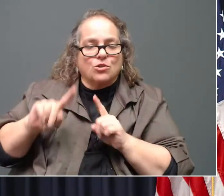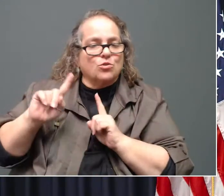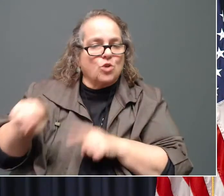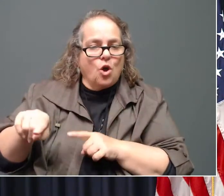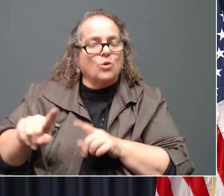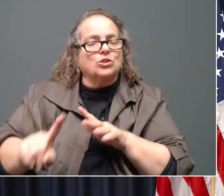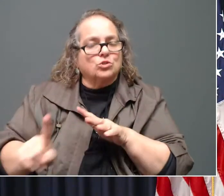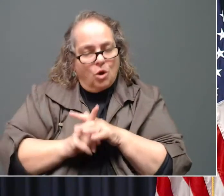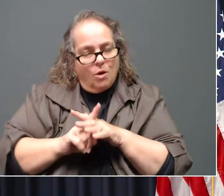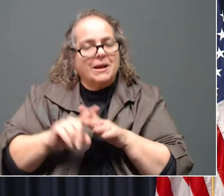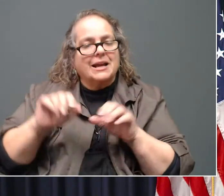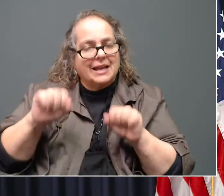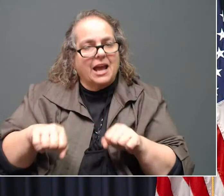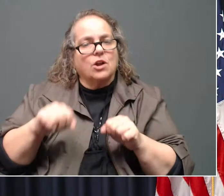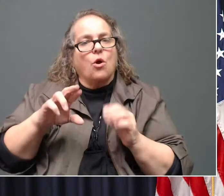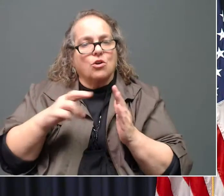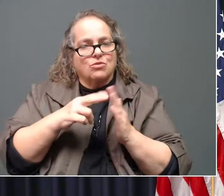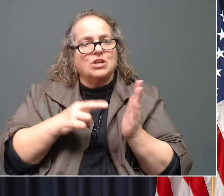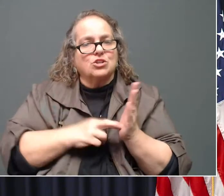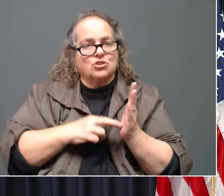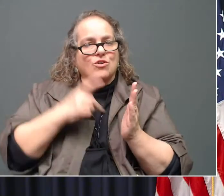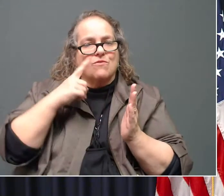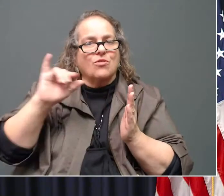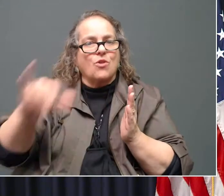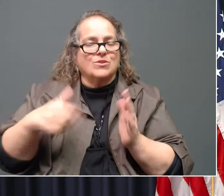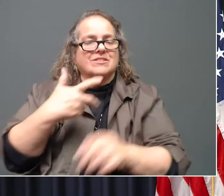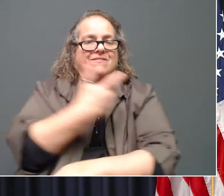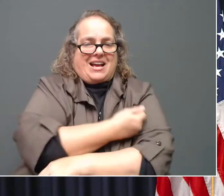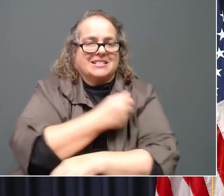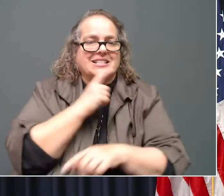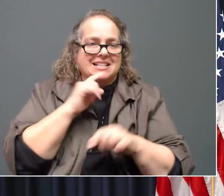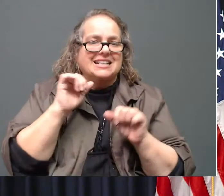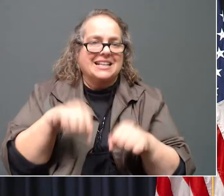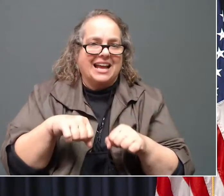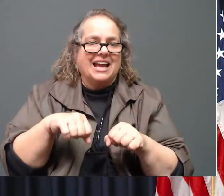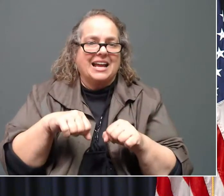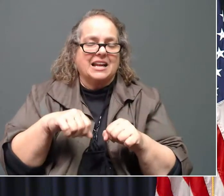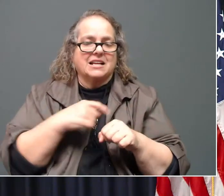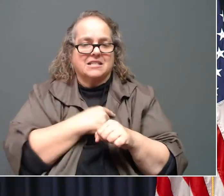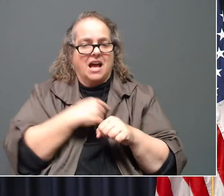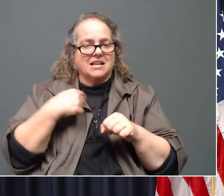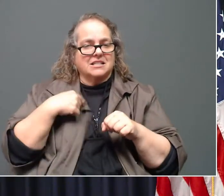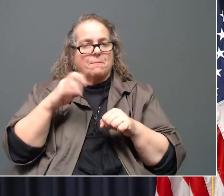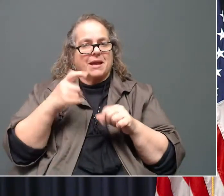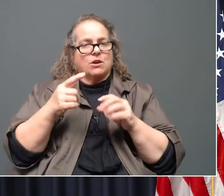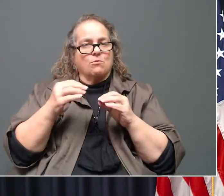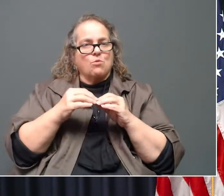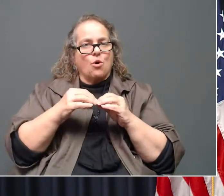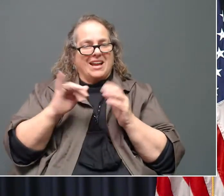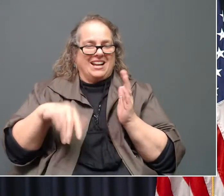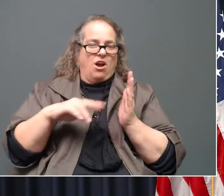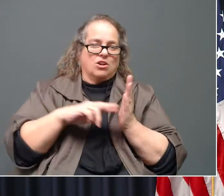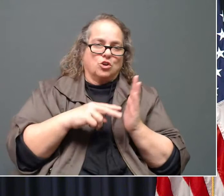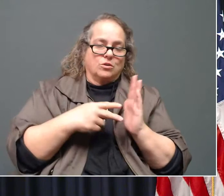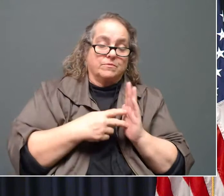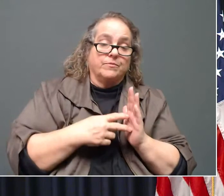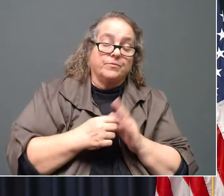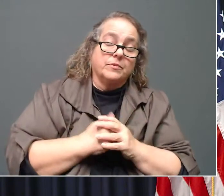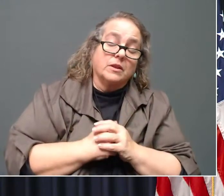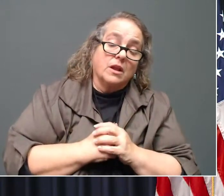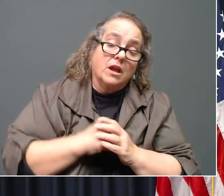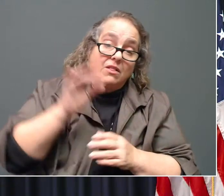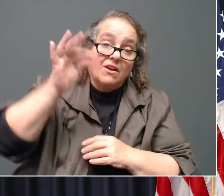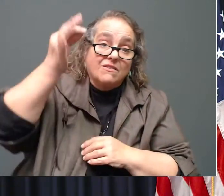or register for those vaccines. So that's us needing to be more intentional. On the